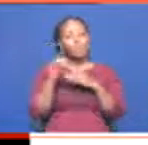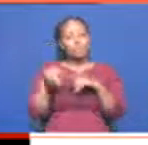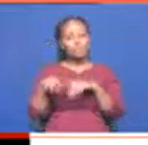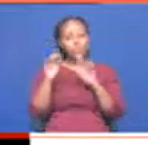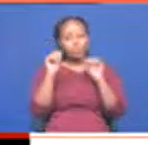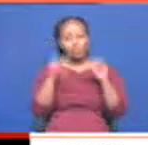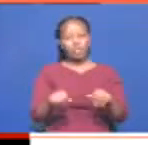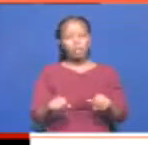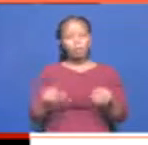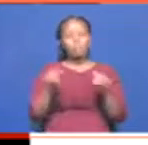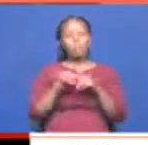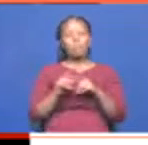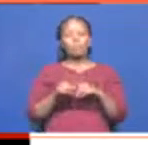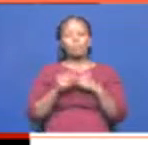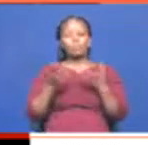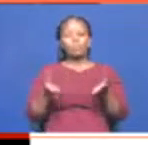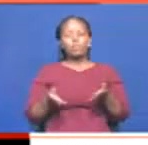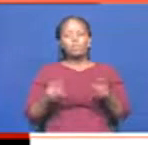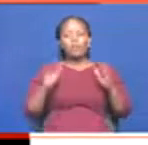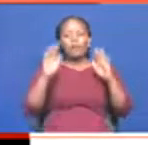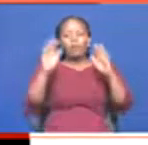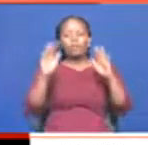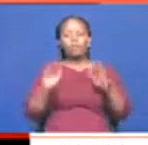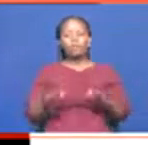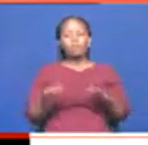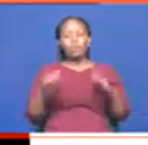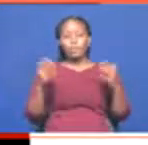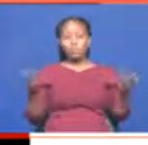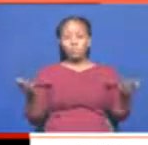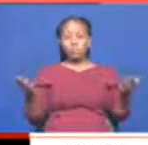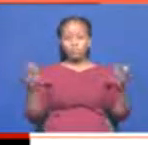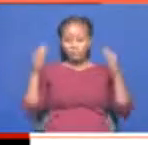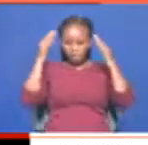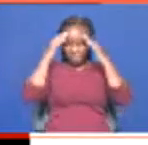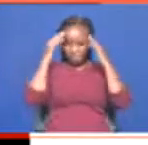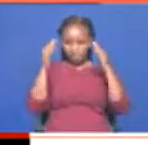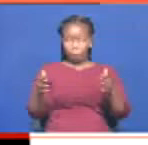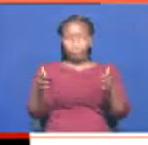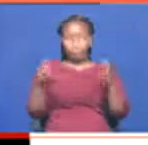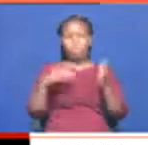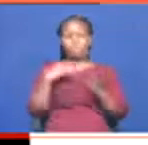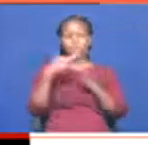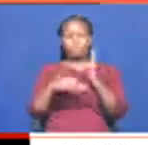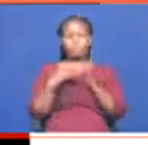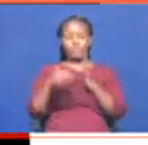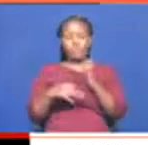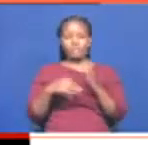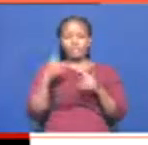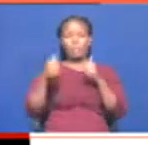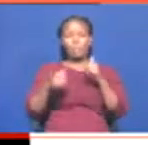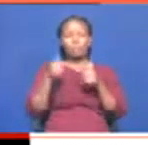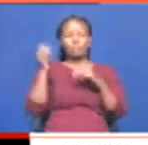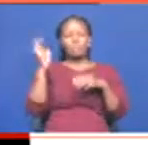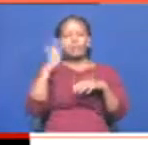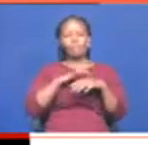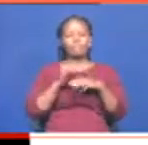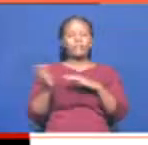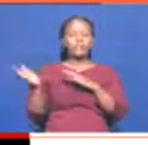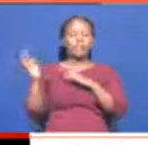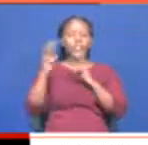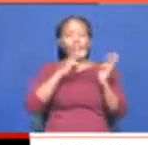is important that they look at factors that affect the climate,